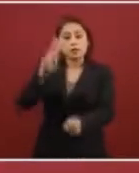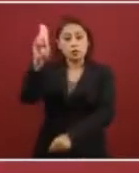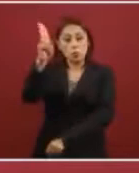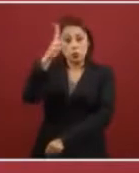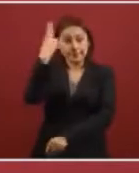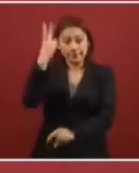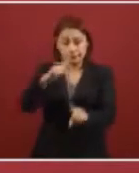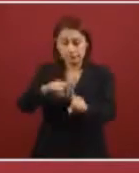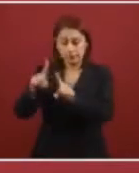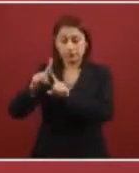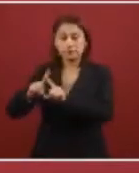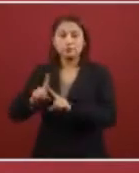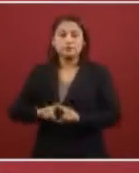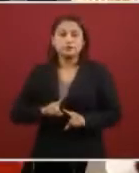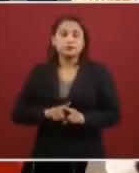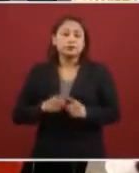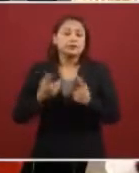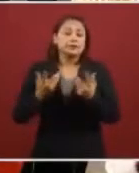actúan,